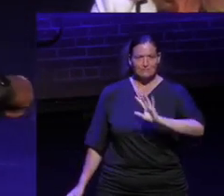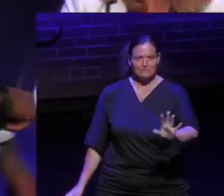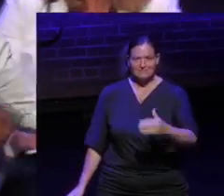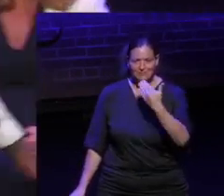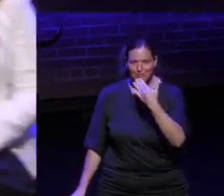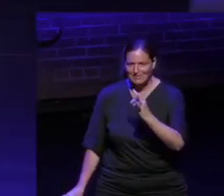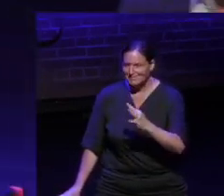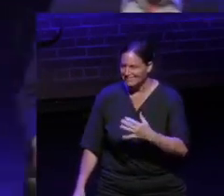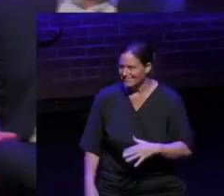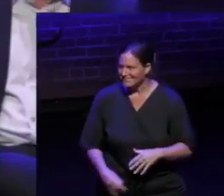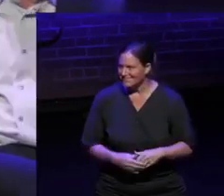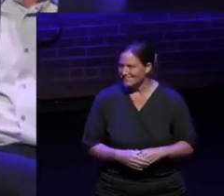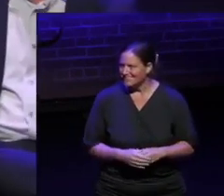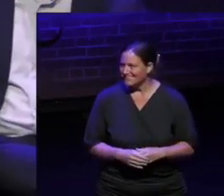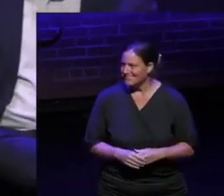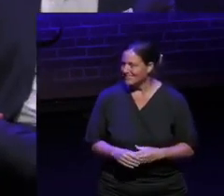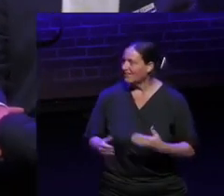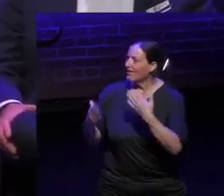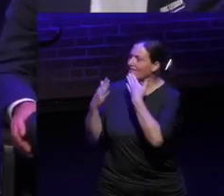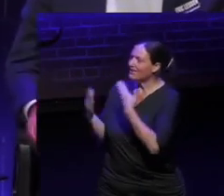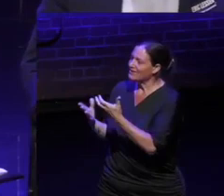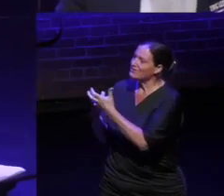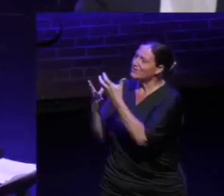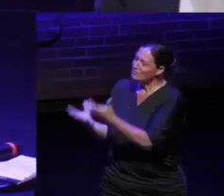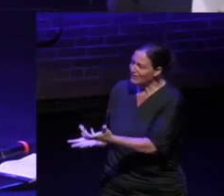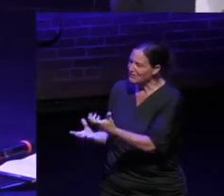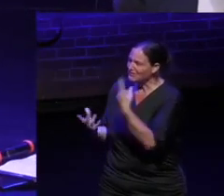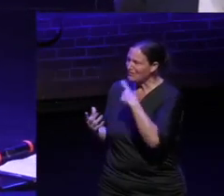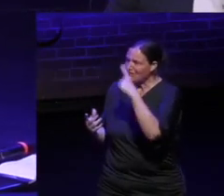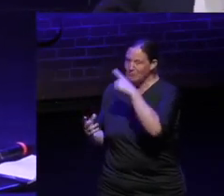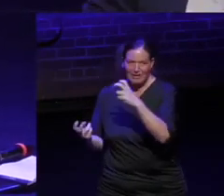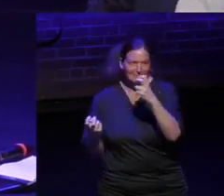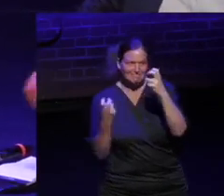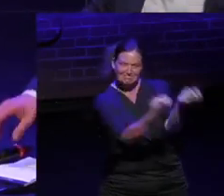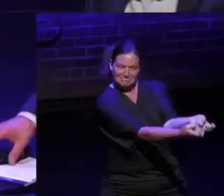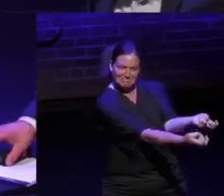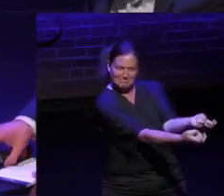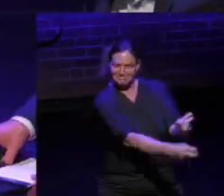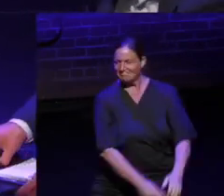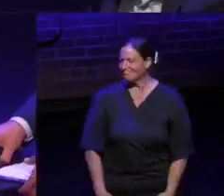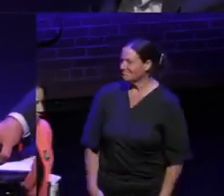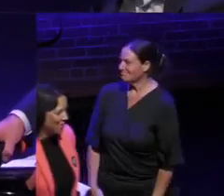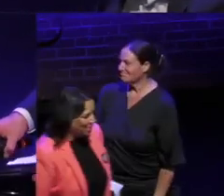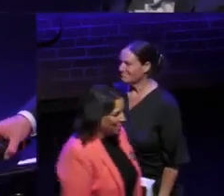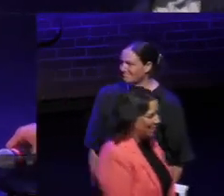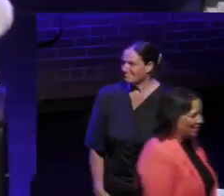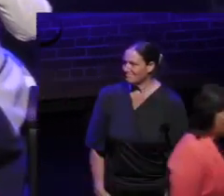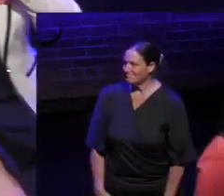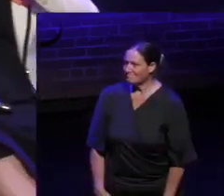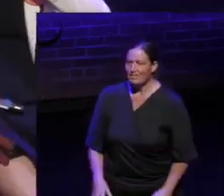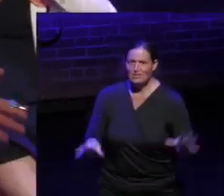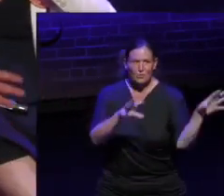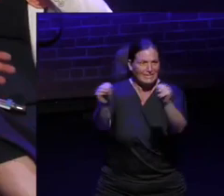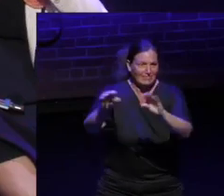thank you so much, folks. We're going to ask you to get up and get back to your seats. Folks, don't